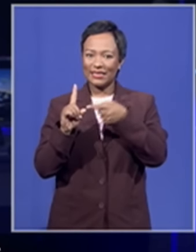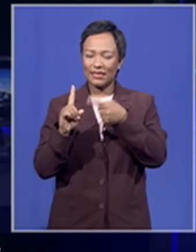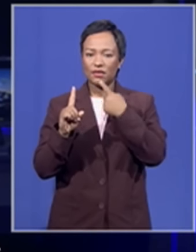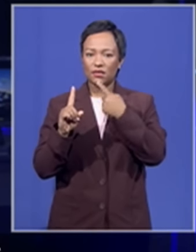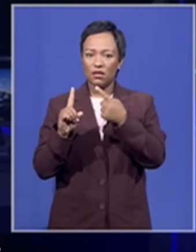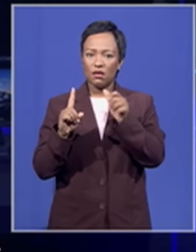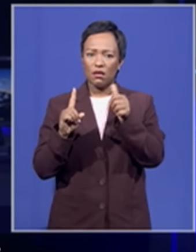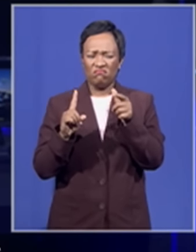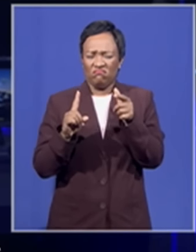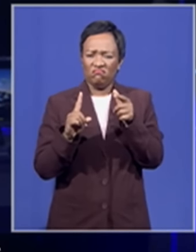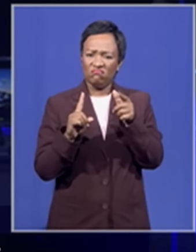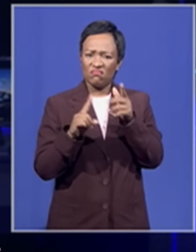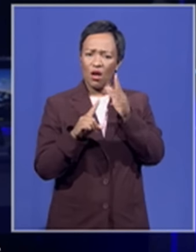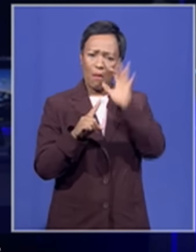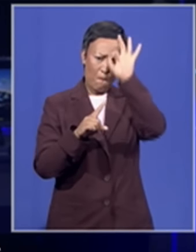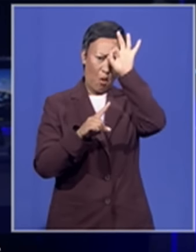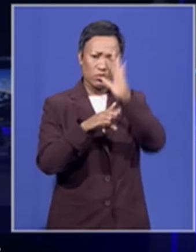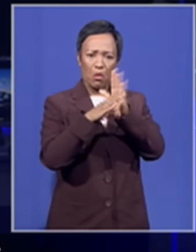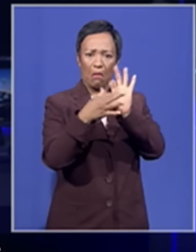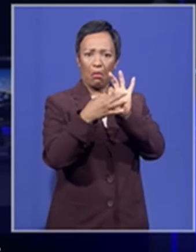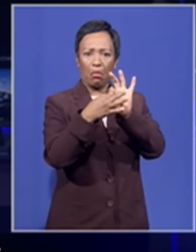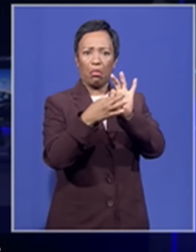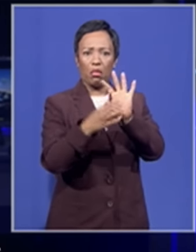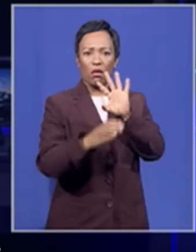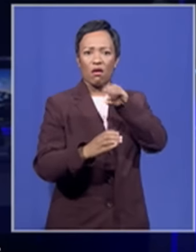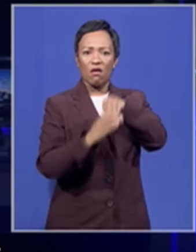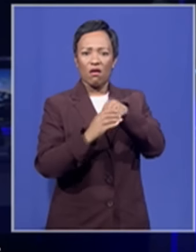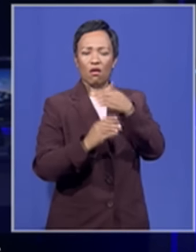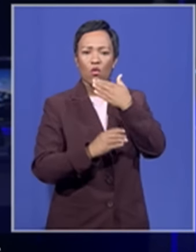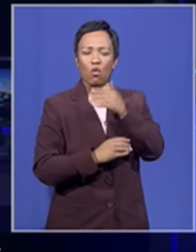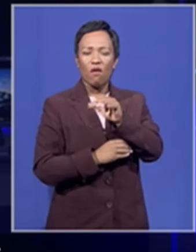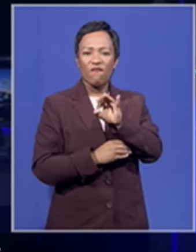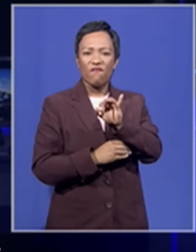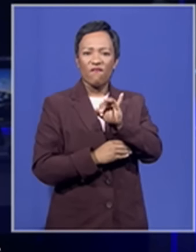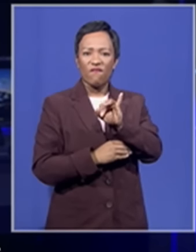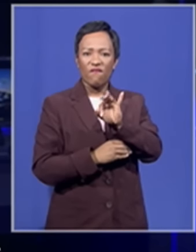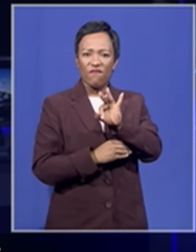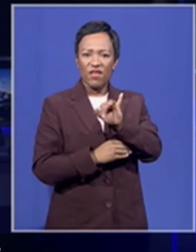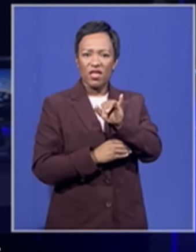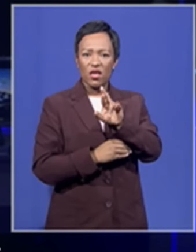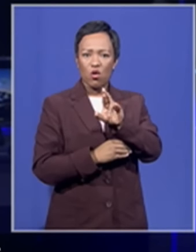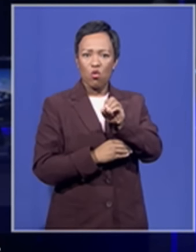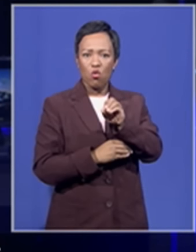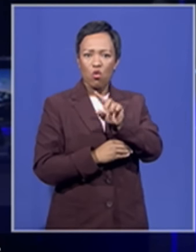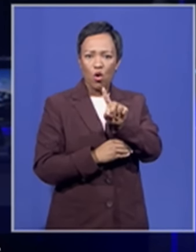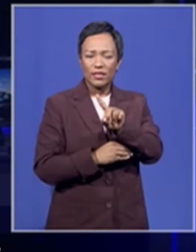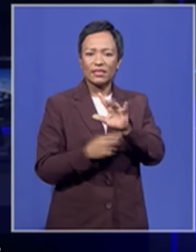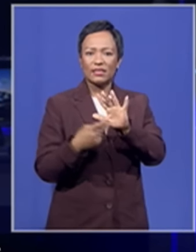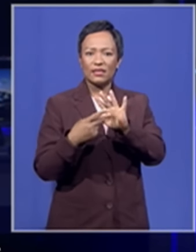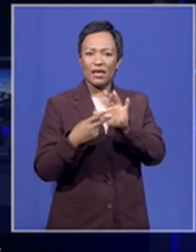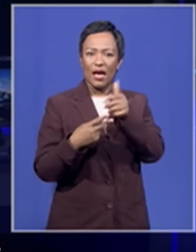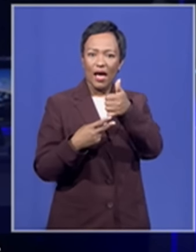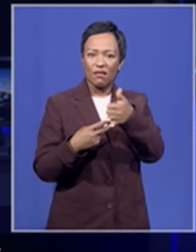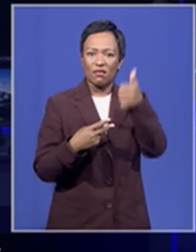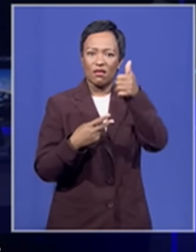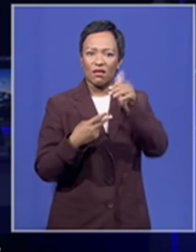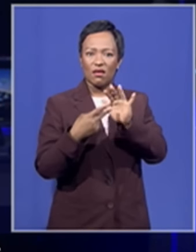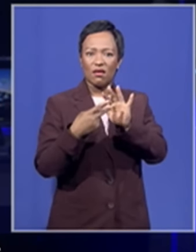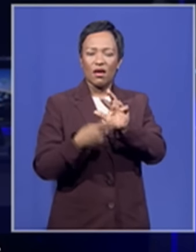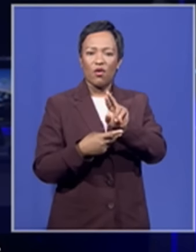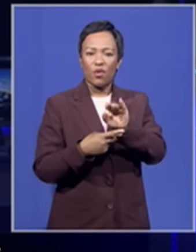ba ka sehloohong ba sepolesa ho kenyeletsa mogenerale moholo Firoz Khan wa lekala la mautlwela la sepolesa le mogenerale moholo Richard